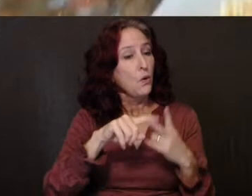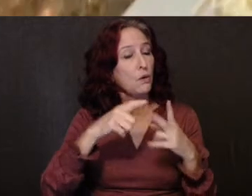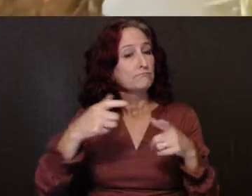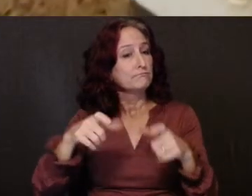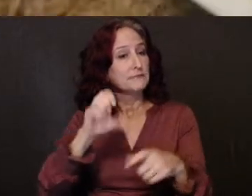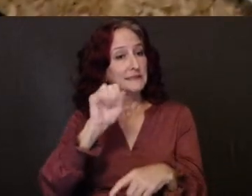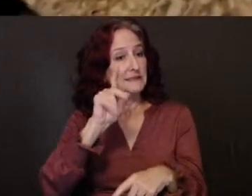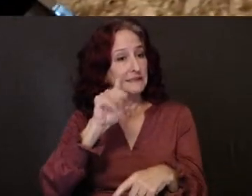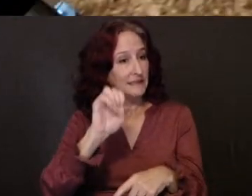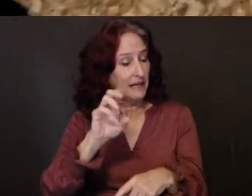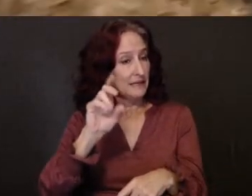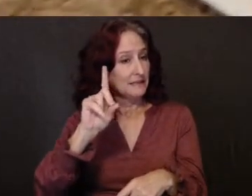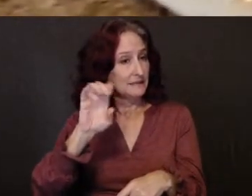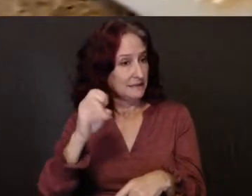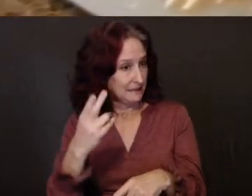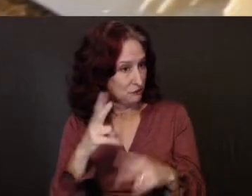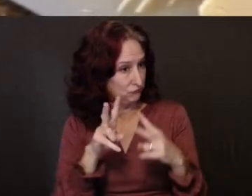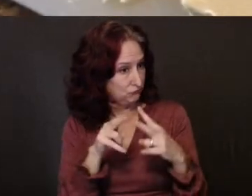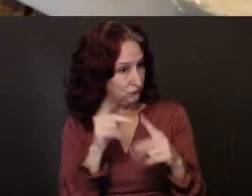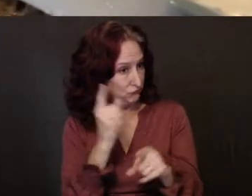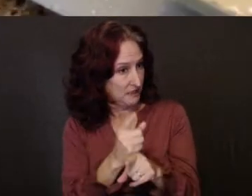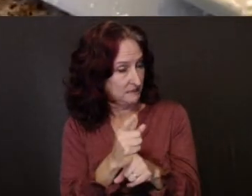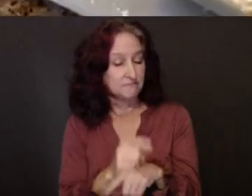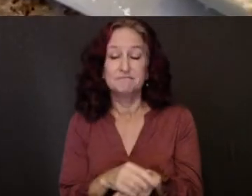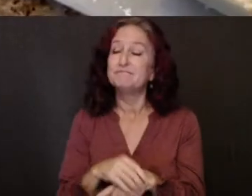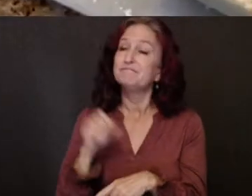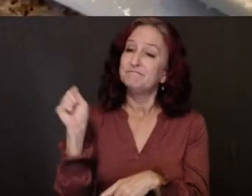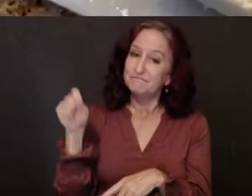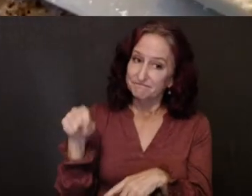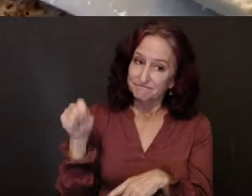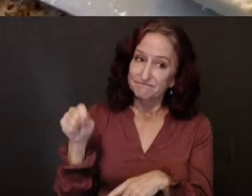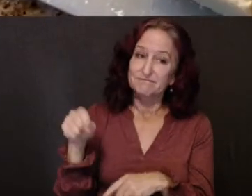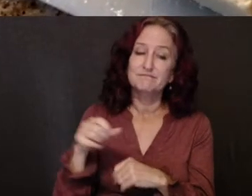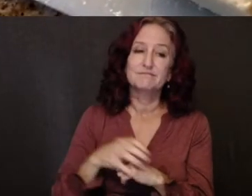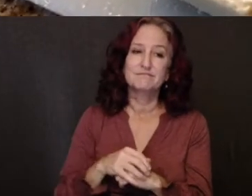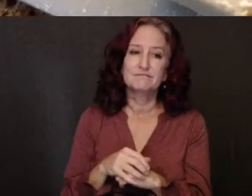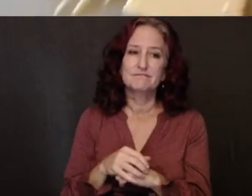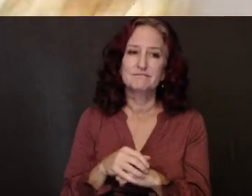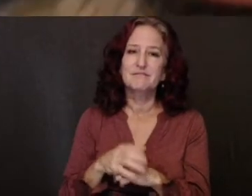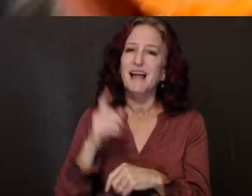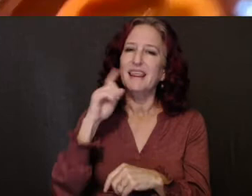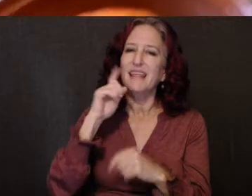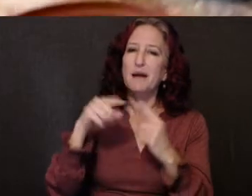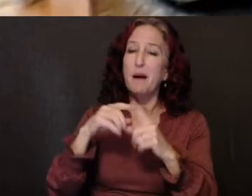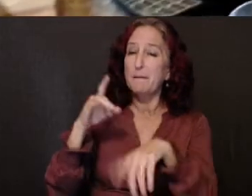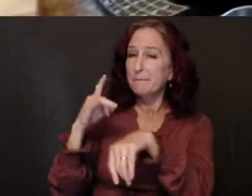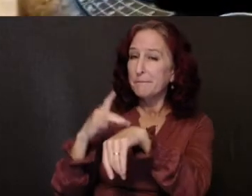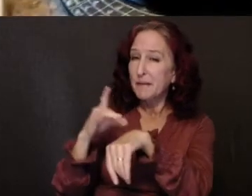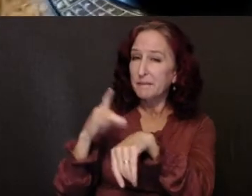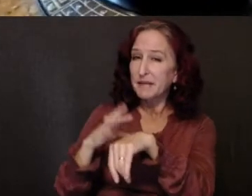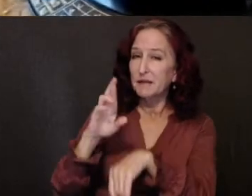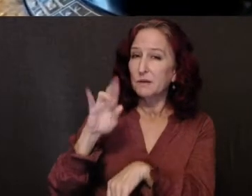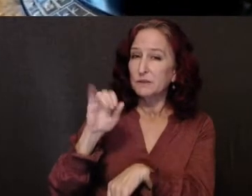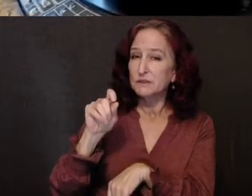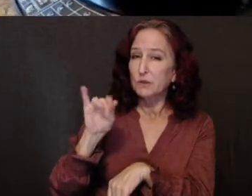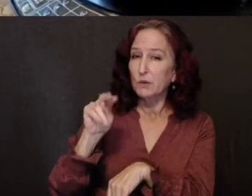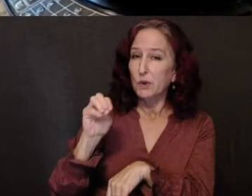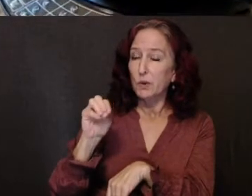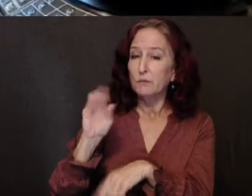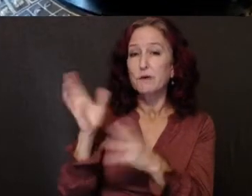And so this dish could be the centerpiece, the entree, but it could also be a side dish, right?